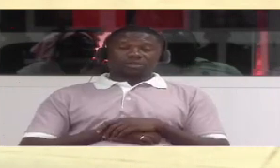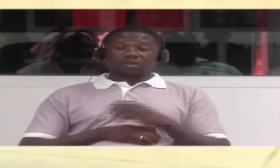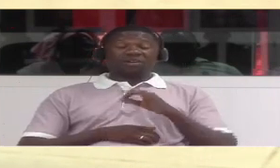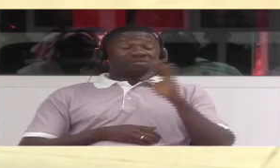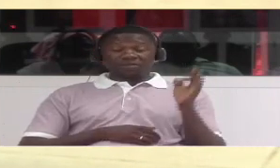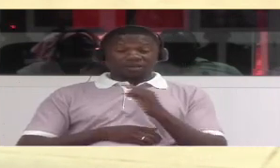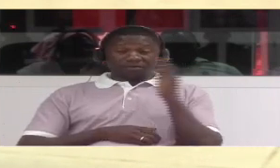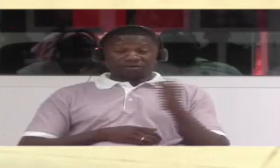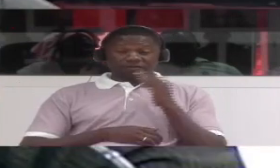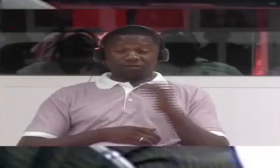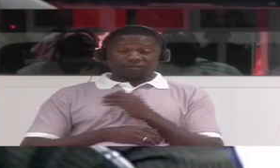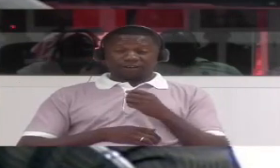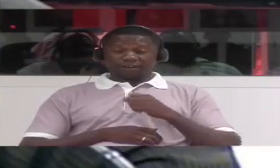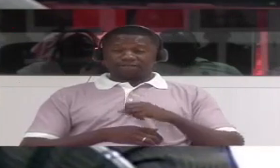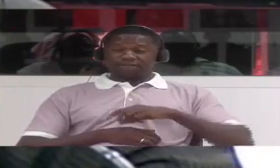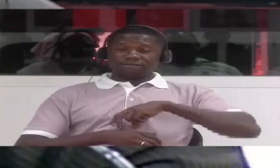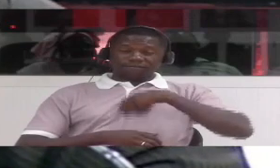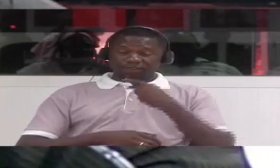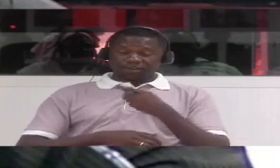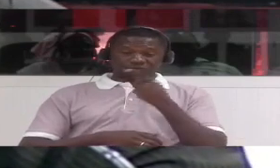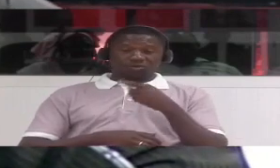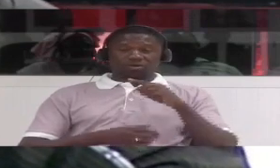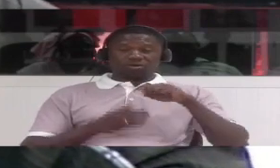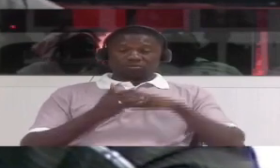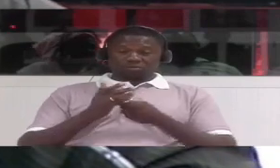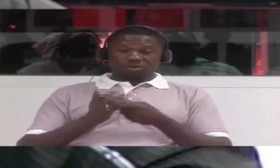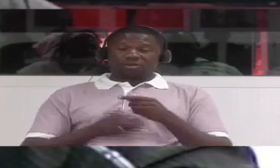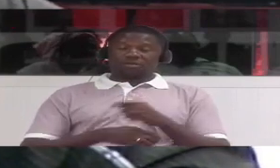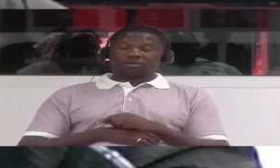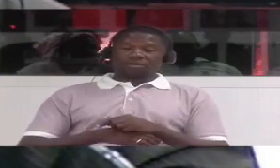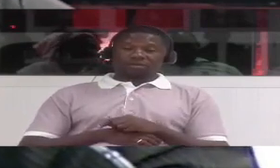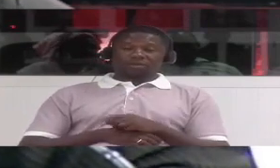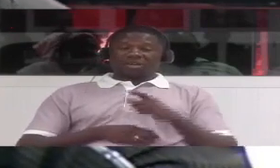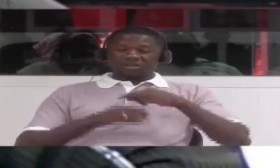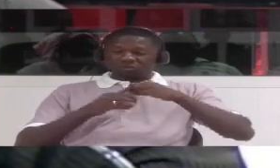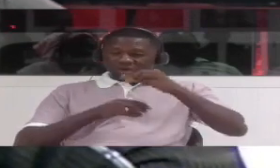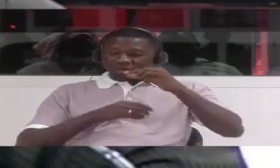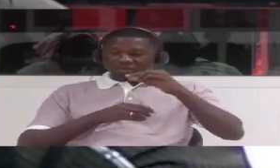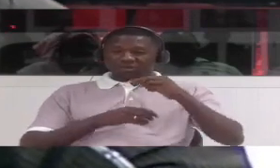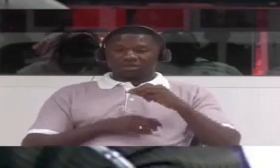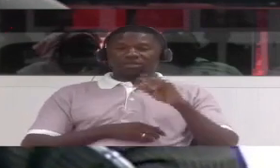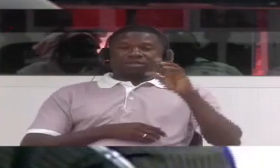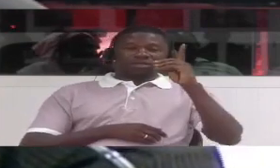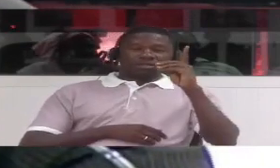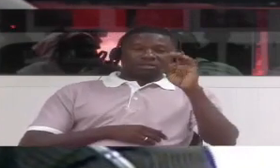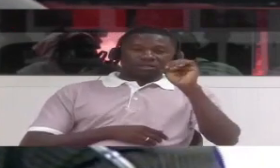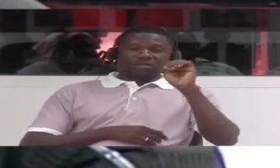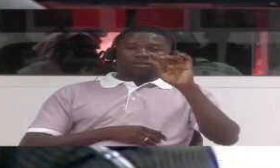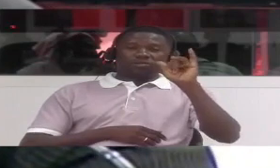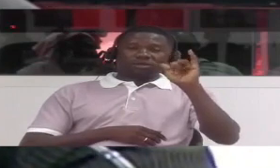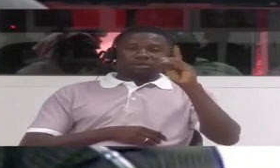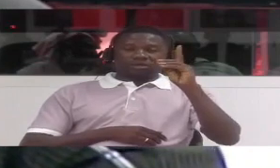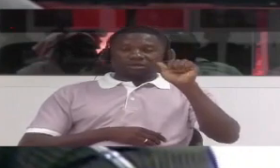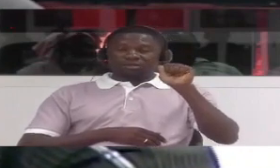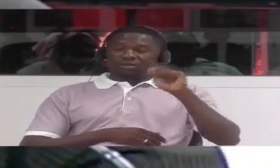Point. It was not long after that, Deda died, was killed. If there were other motives that was